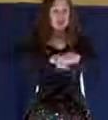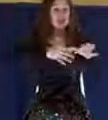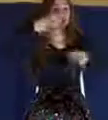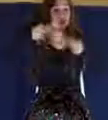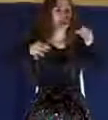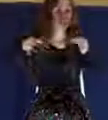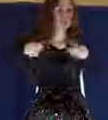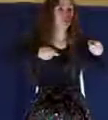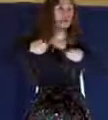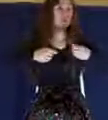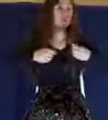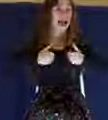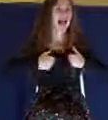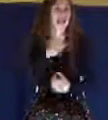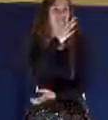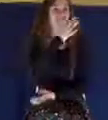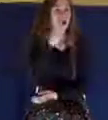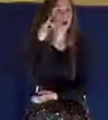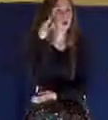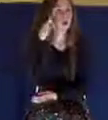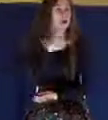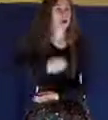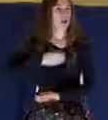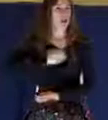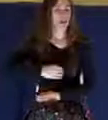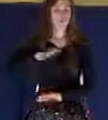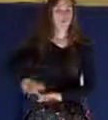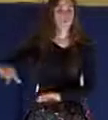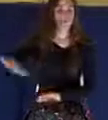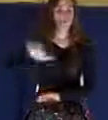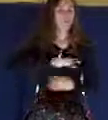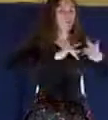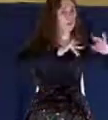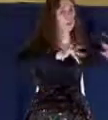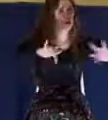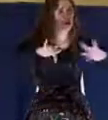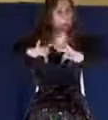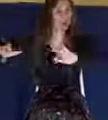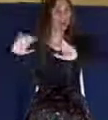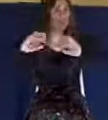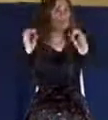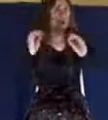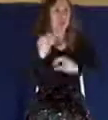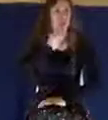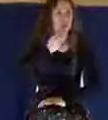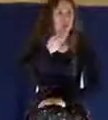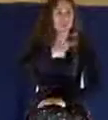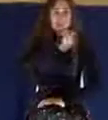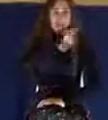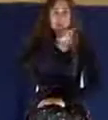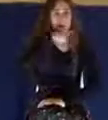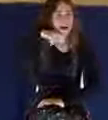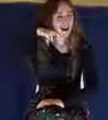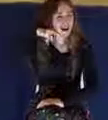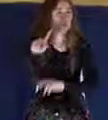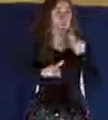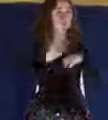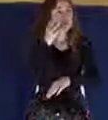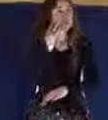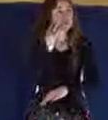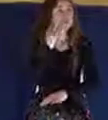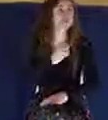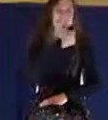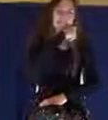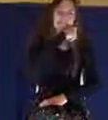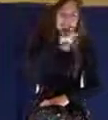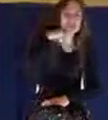land. This was not uncommon in the ancient Near East. People would go through times of famine and poverty and financial